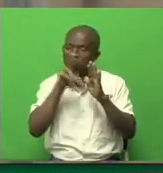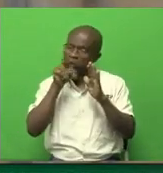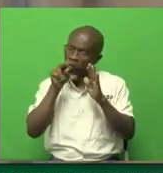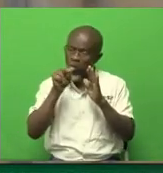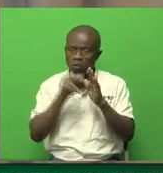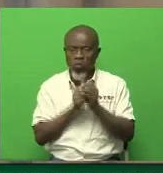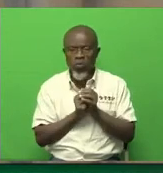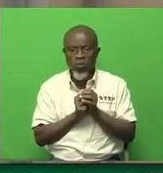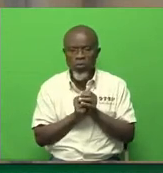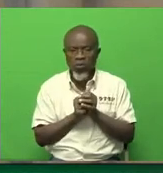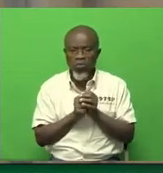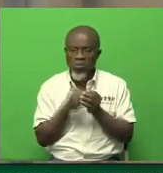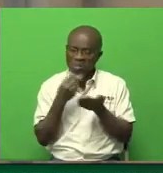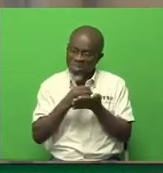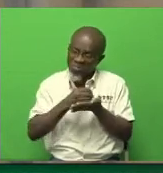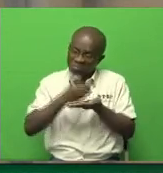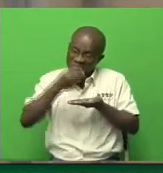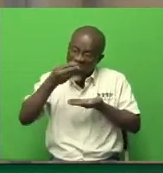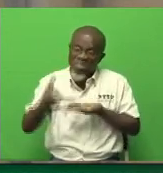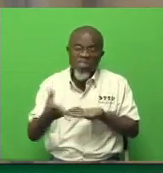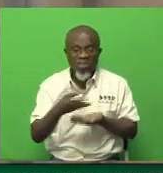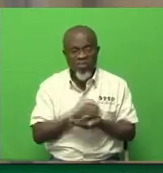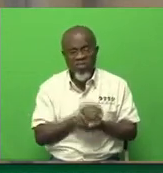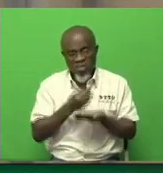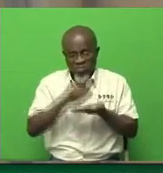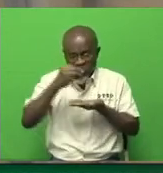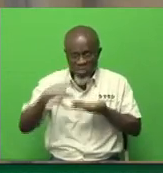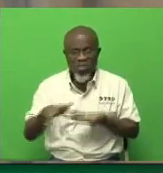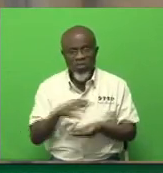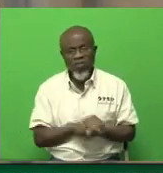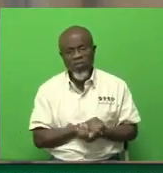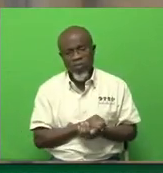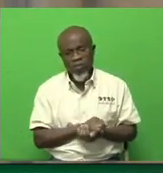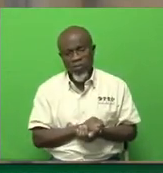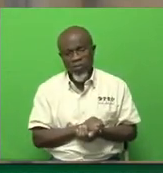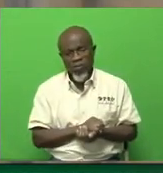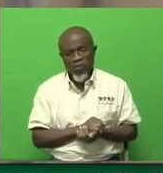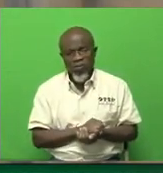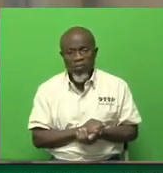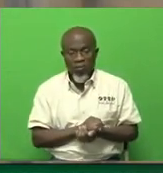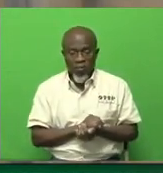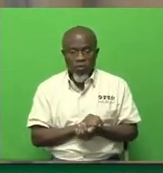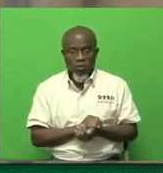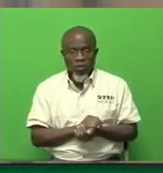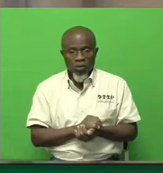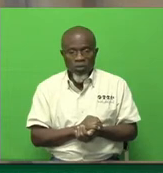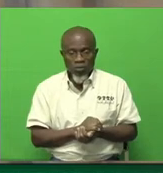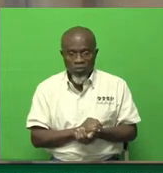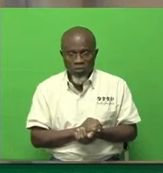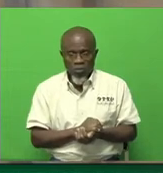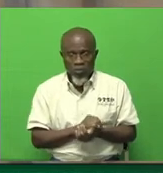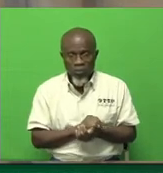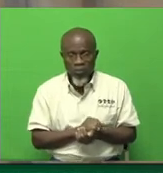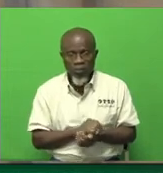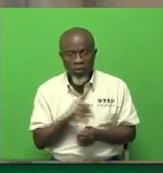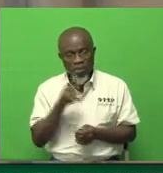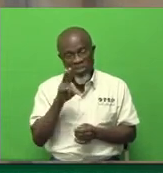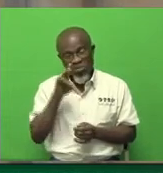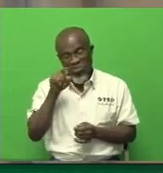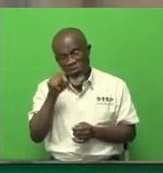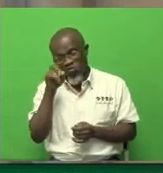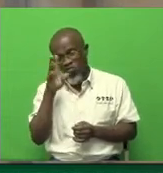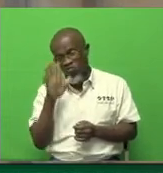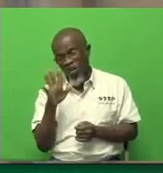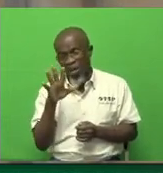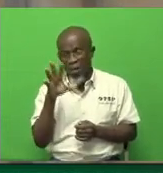the funding to provide educational opportunities in order of 7.5 billion annually with the Ministry of Education